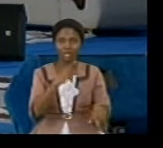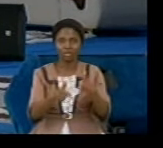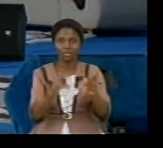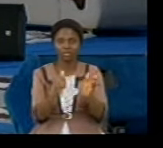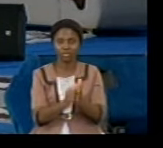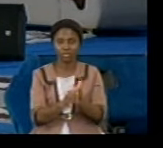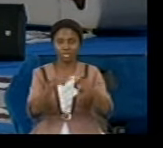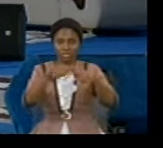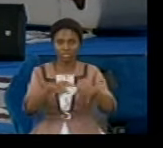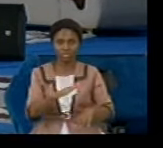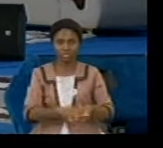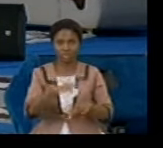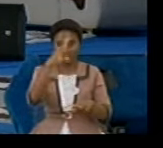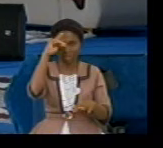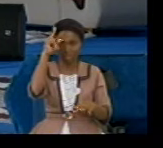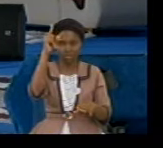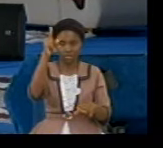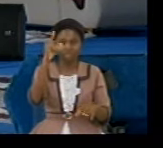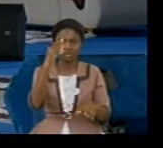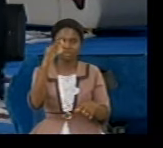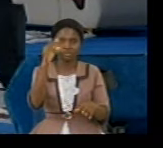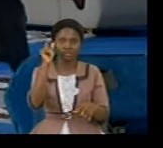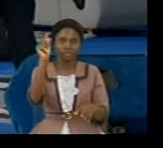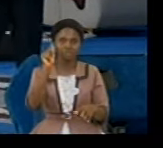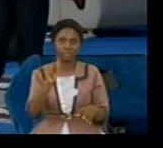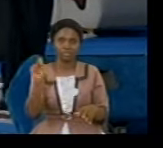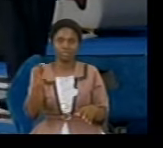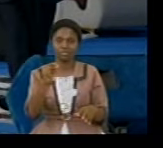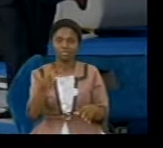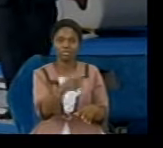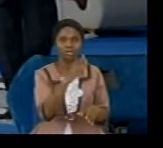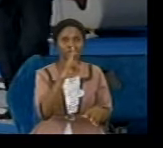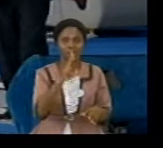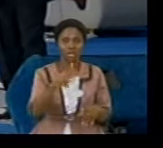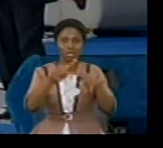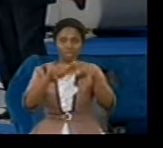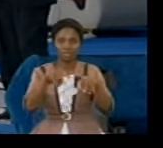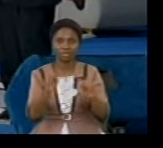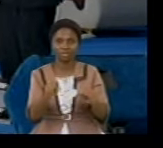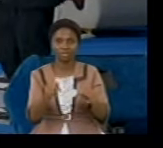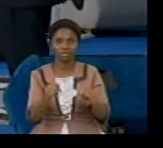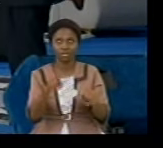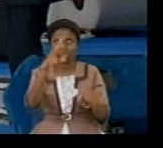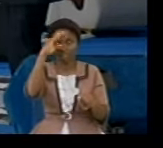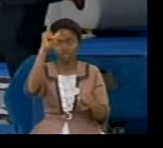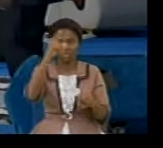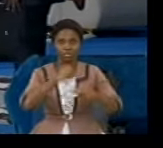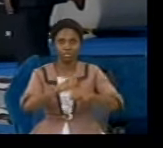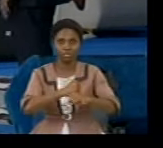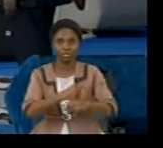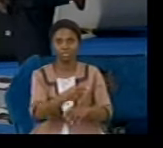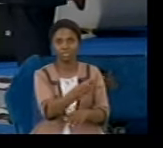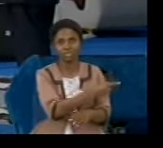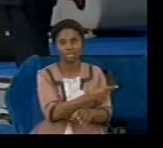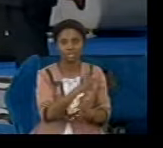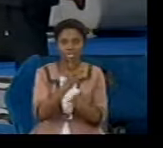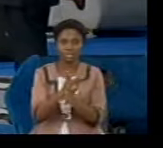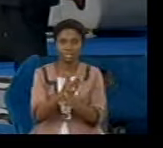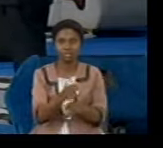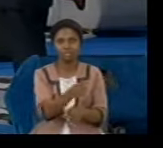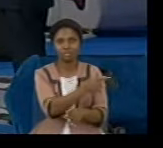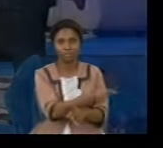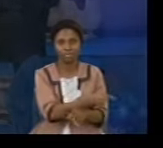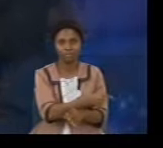depend on him, therefore they are dependable. He has protected them. He has preserved them.